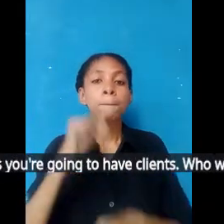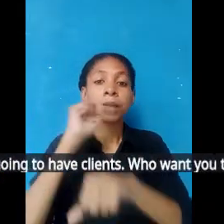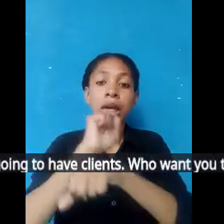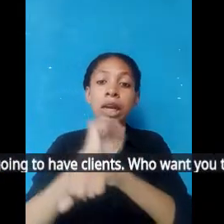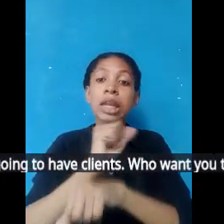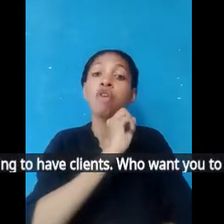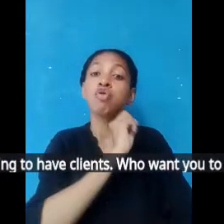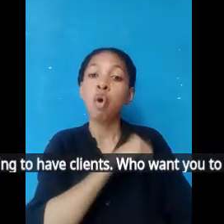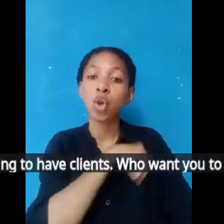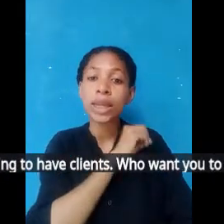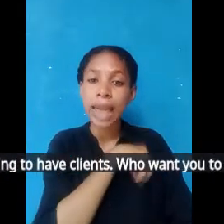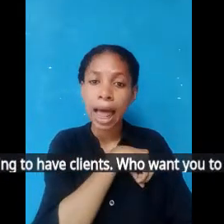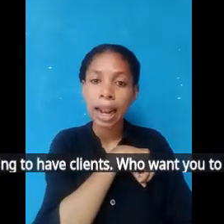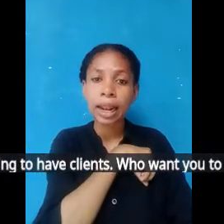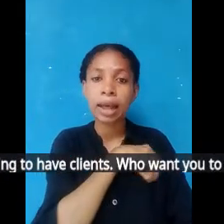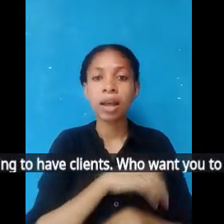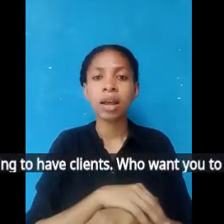do.